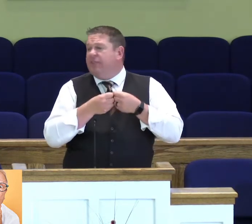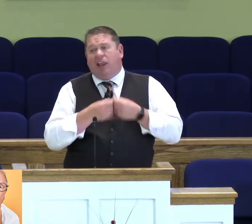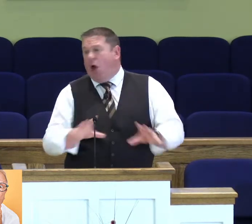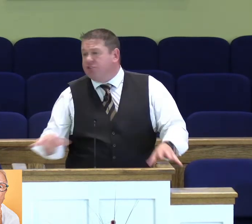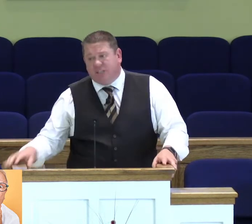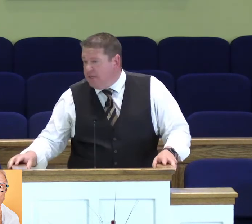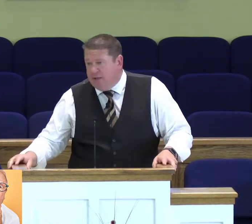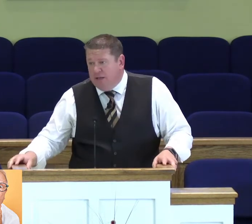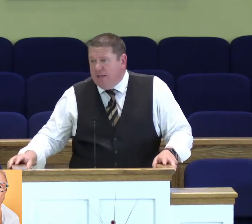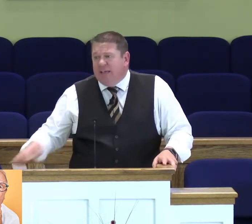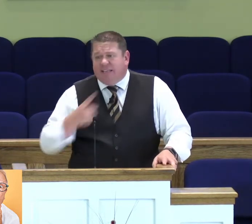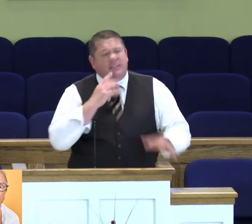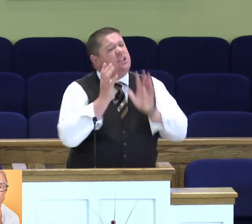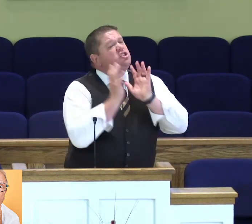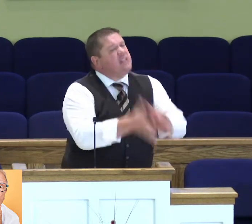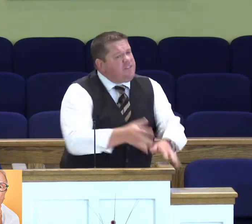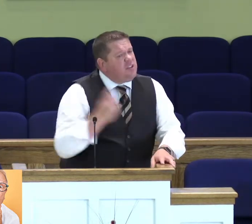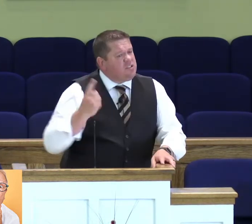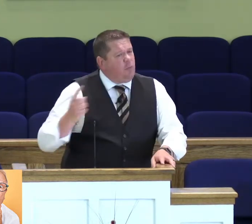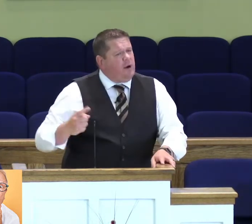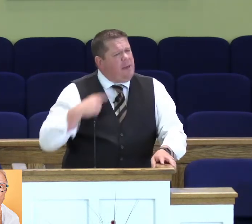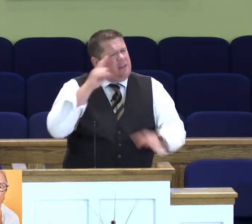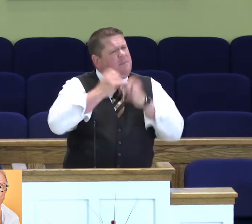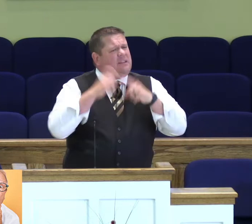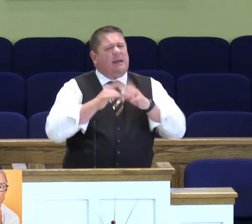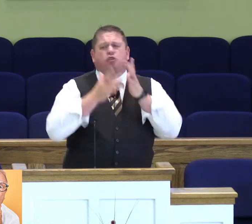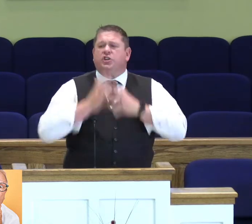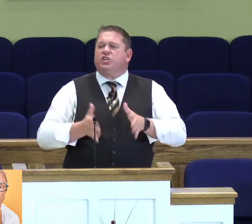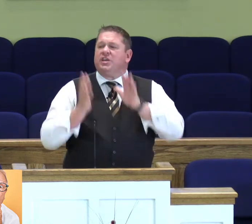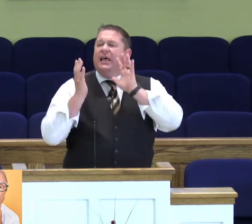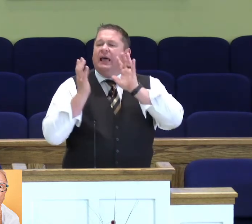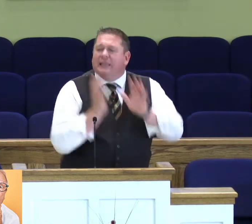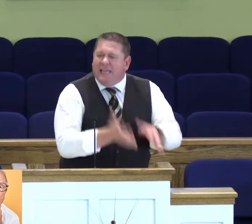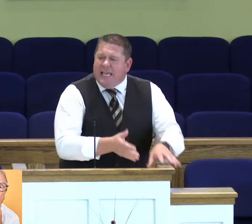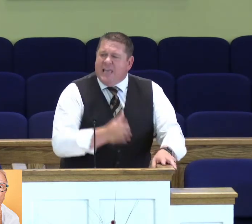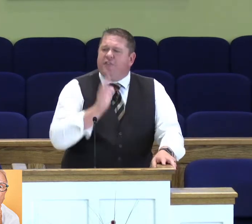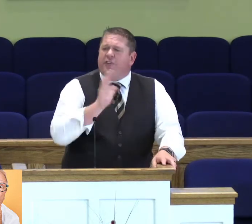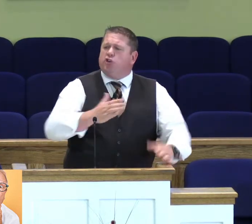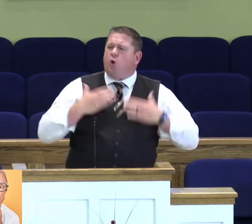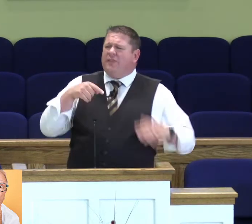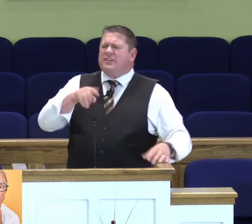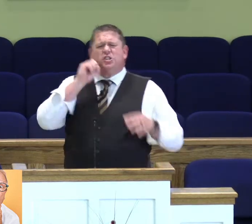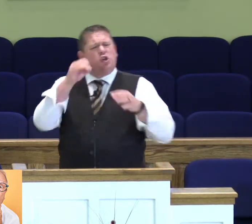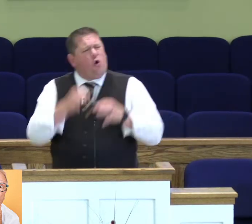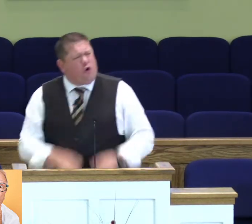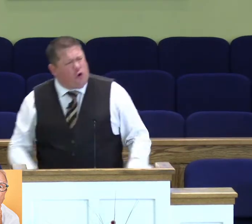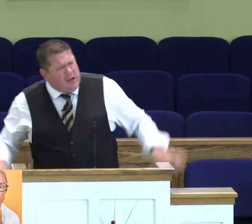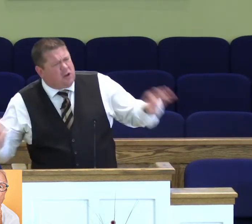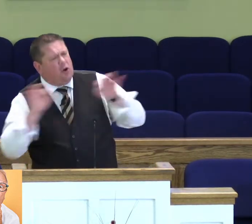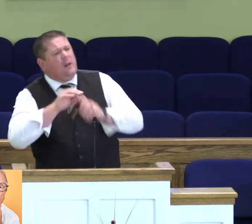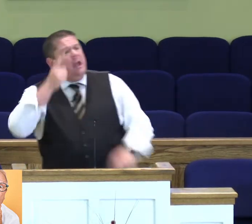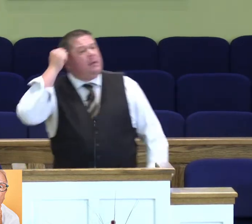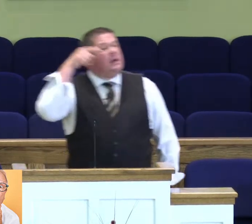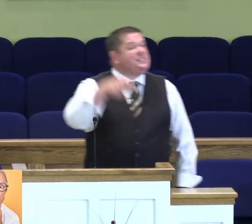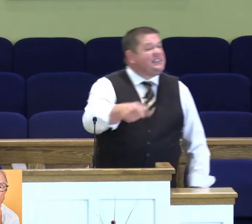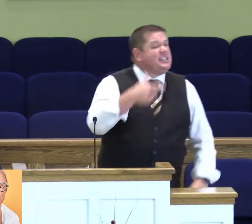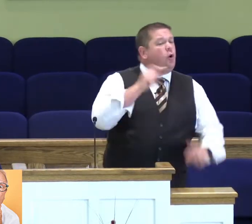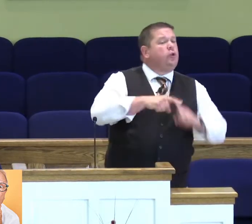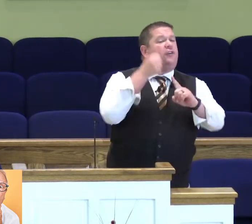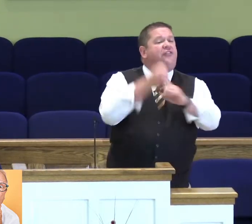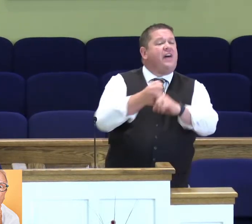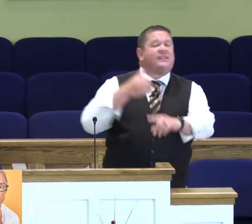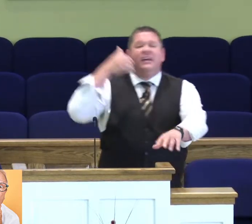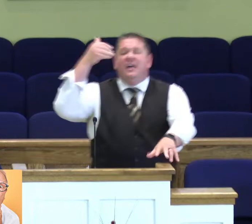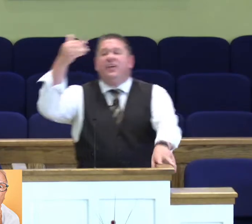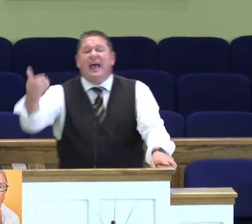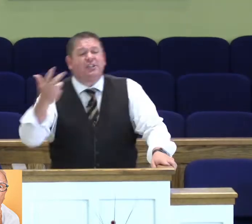say they lost it. He said they just left it somewhere. And I believe many times Christians leave their joy. And this is so critical because this is